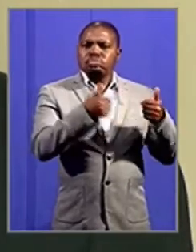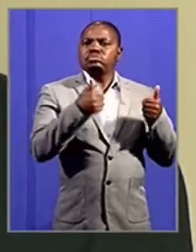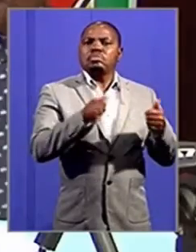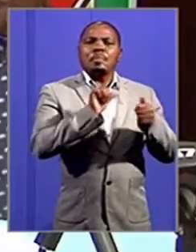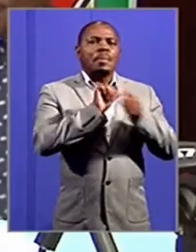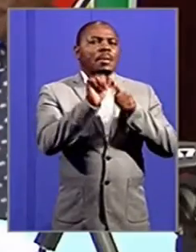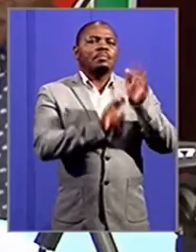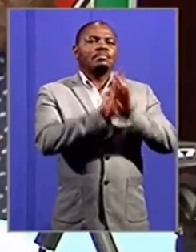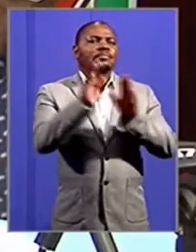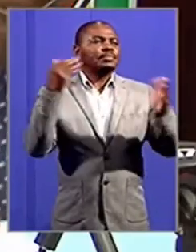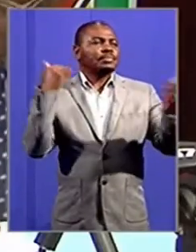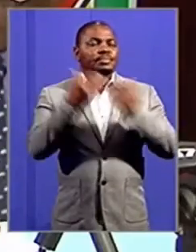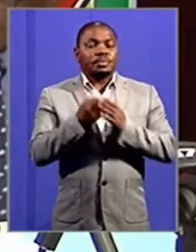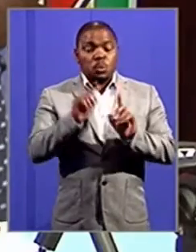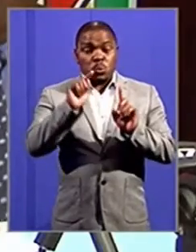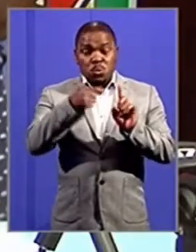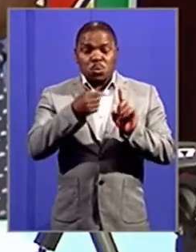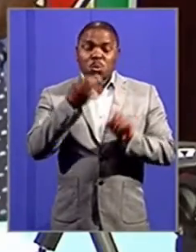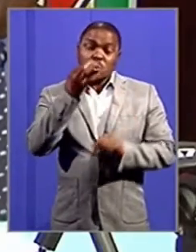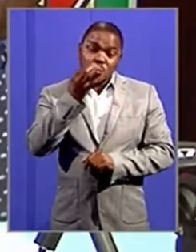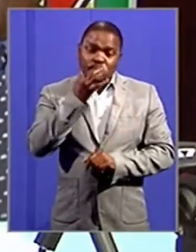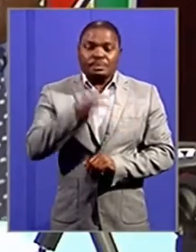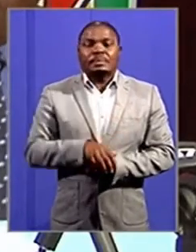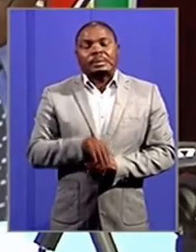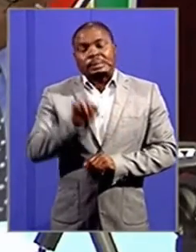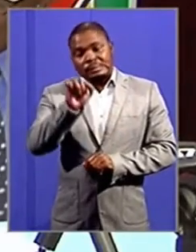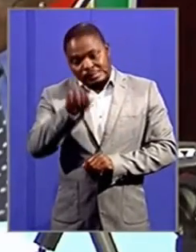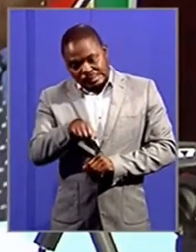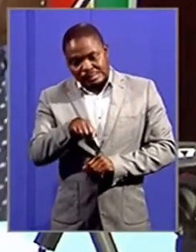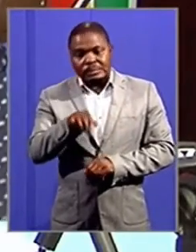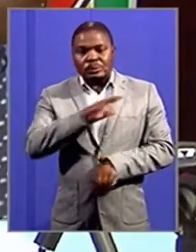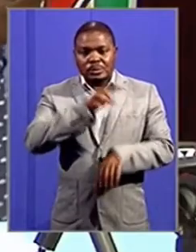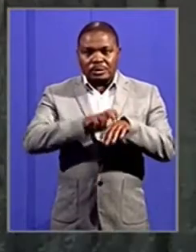better. Kwala o gateletse gore go swanelwa